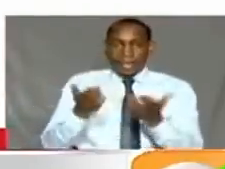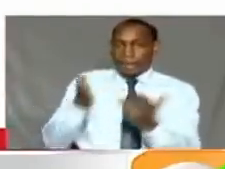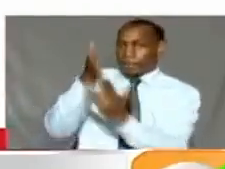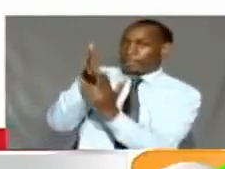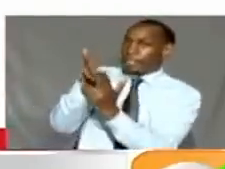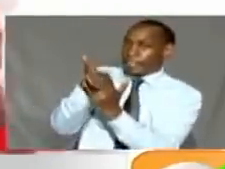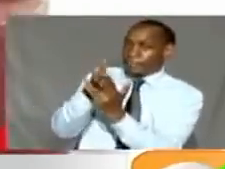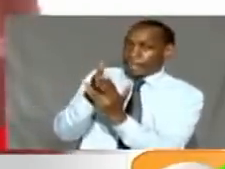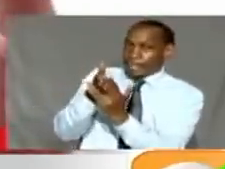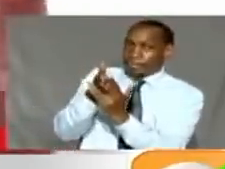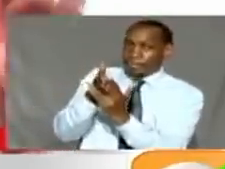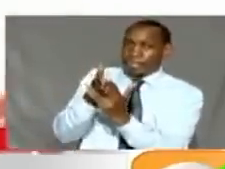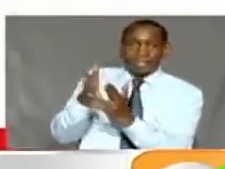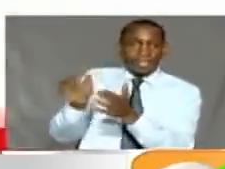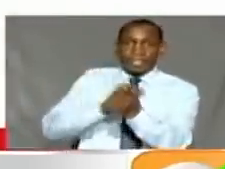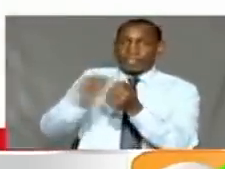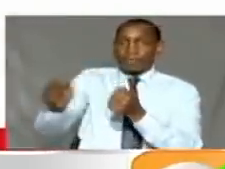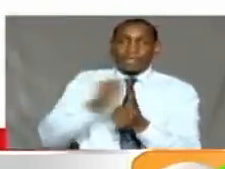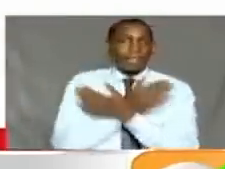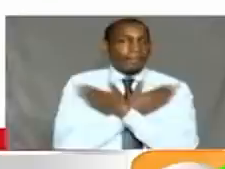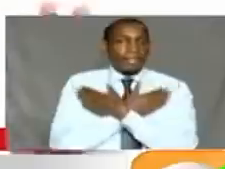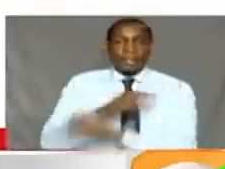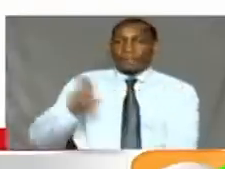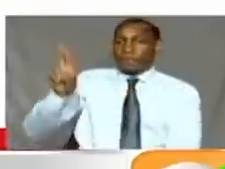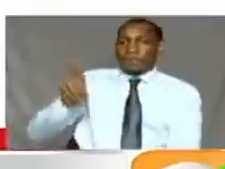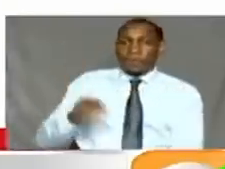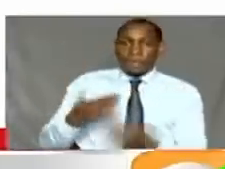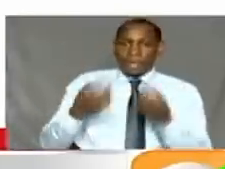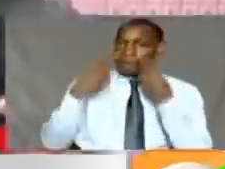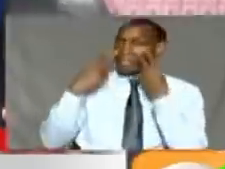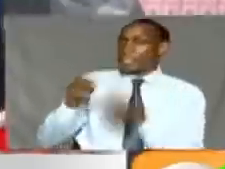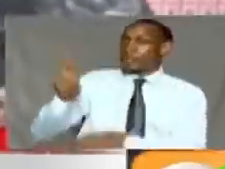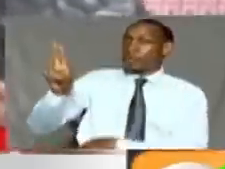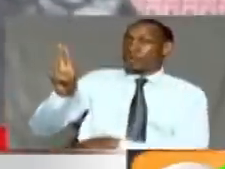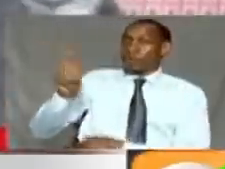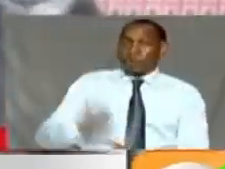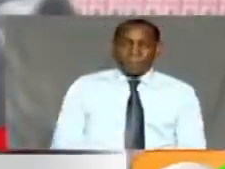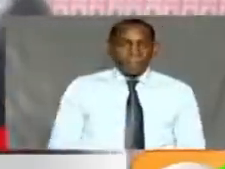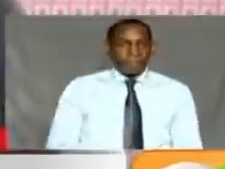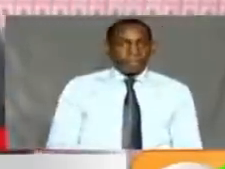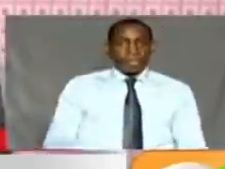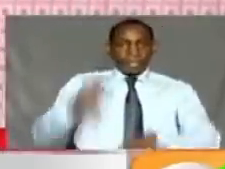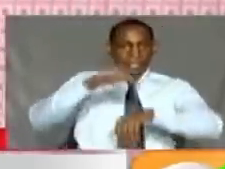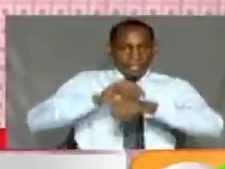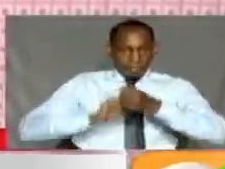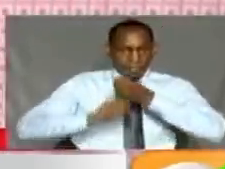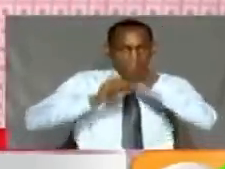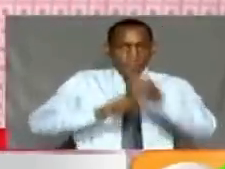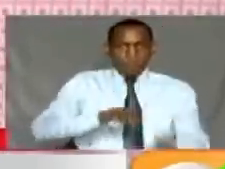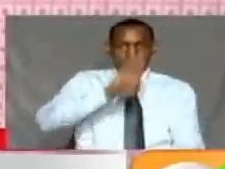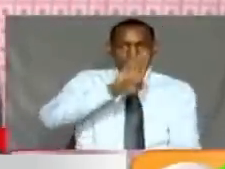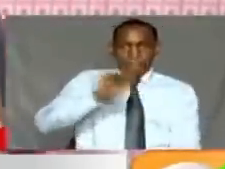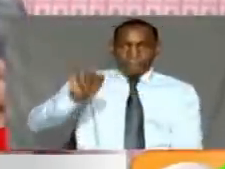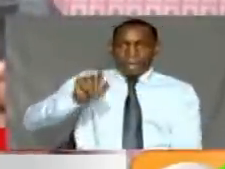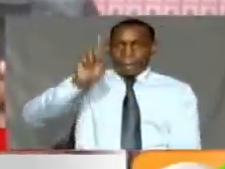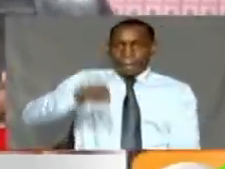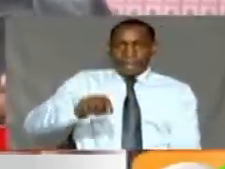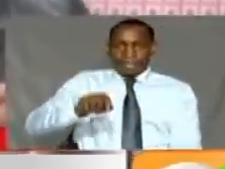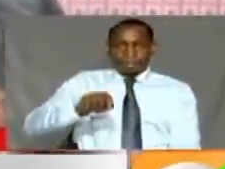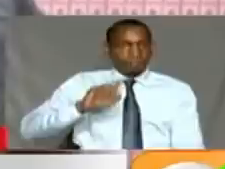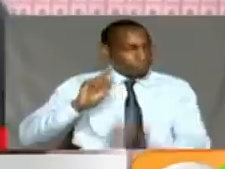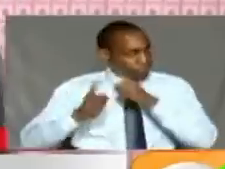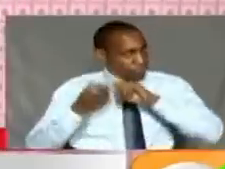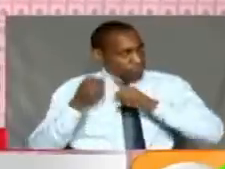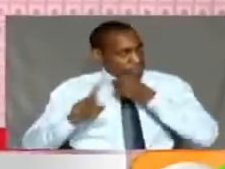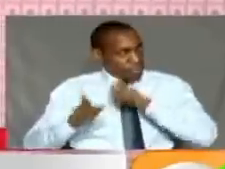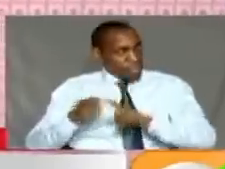huko ameharibu rafiki wetu Uhuru. Ona vile Uhuru sasa ameketi. As we support BBI, we have to ask ourselves a simple